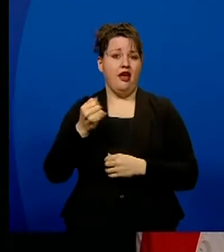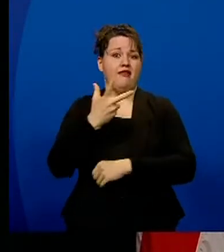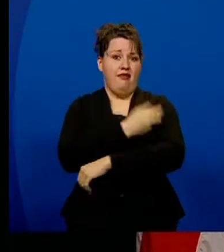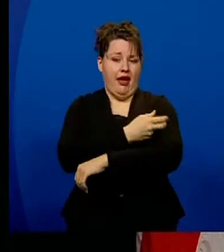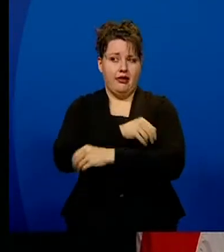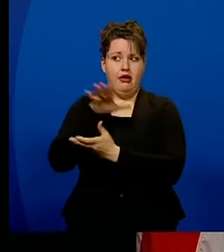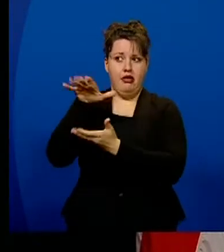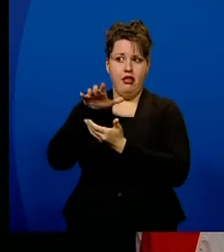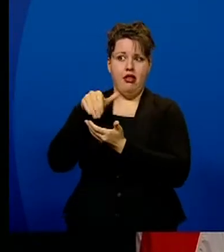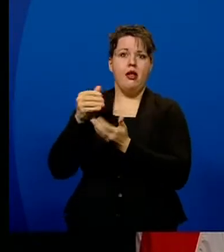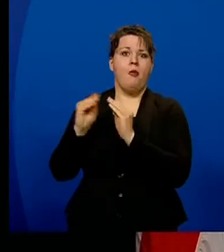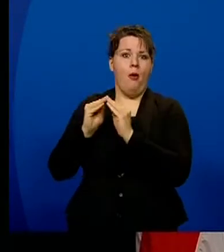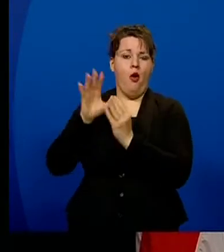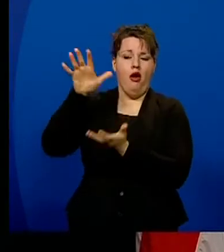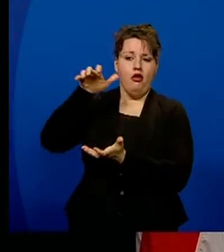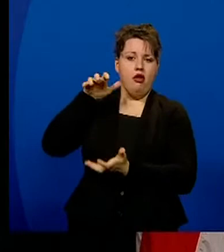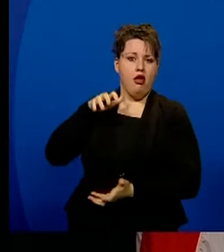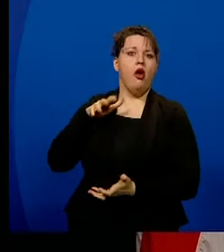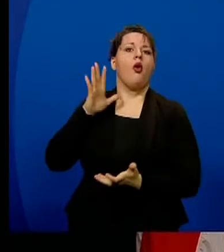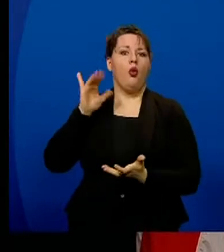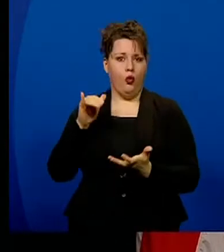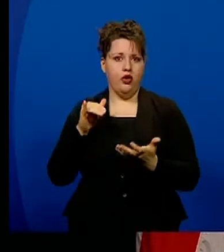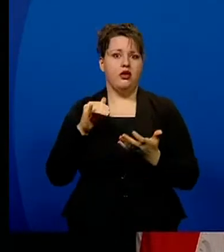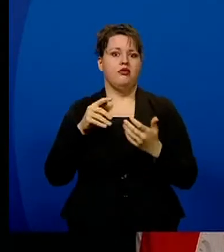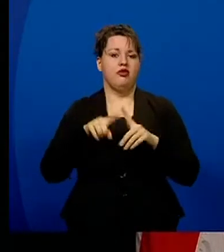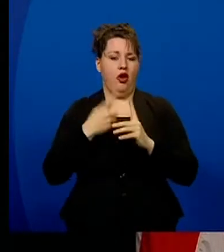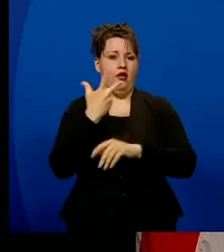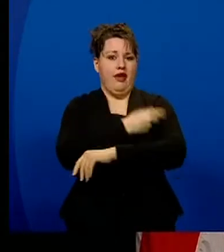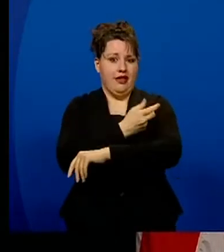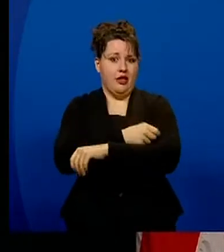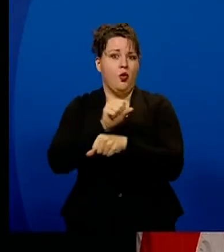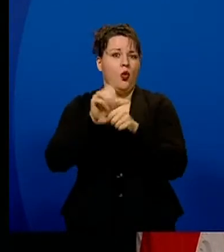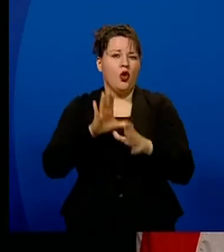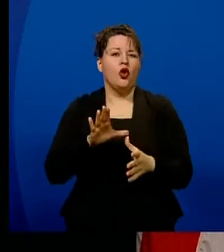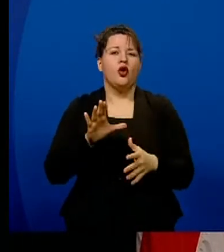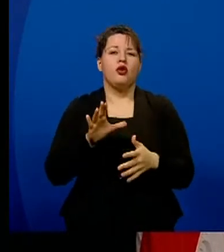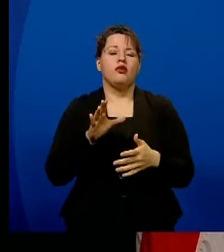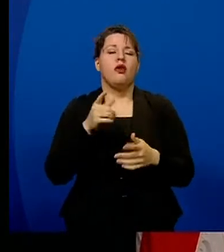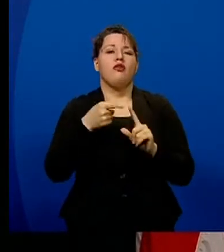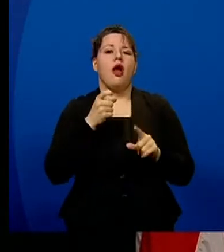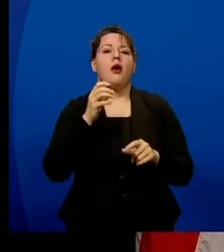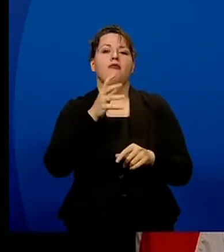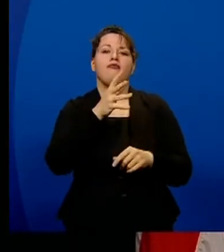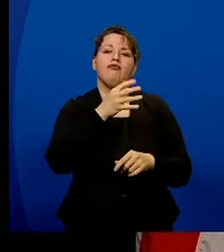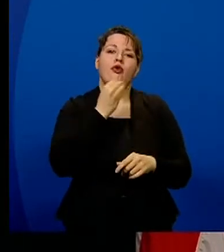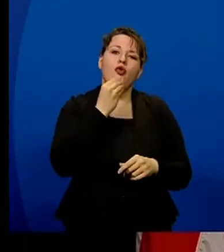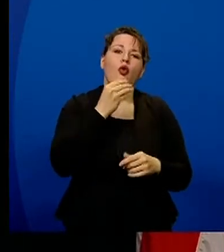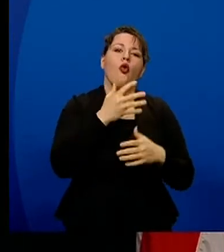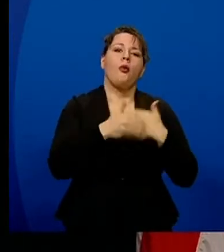the state will resume vaccinating workers that are employed in food processing, egg